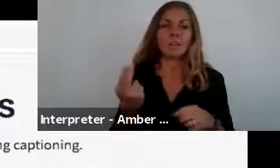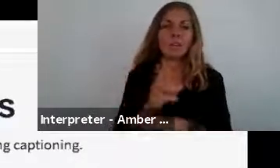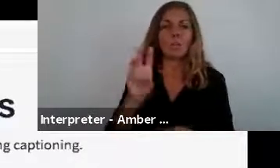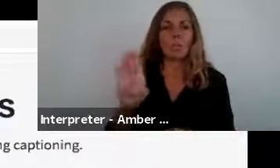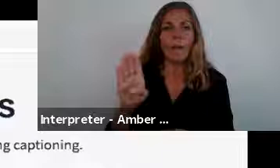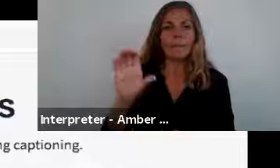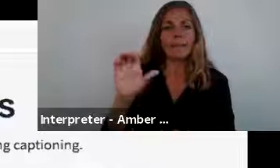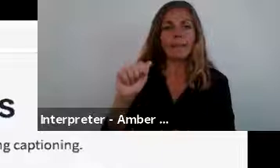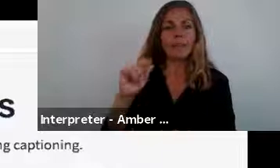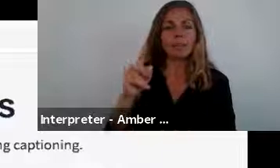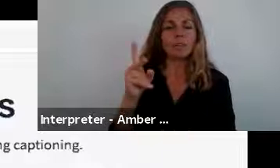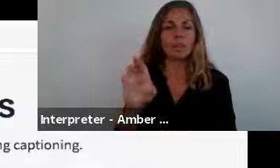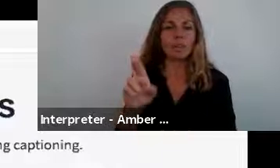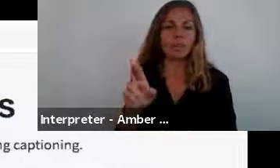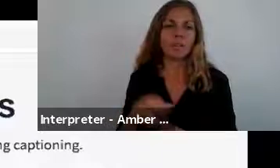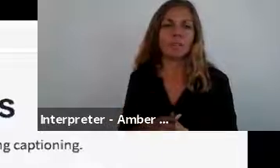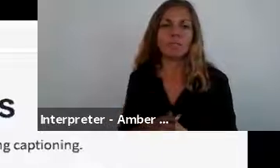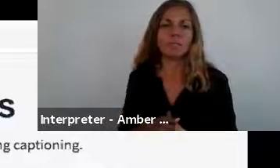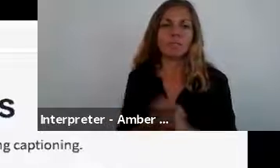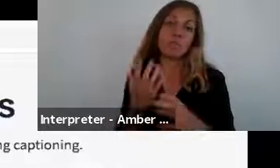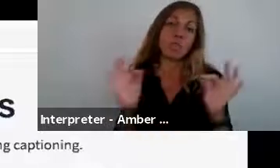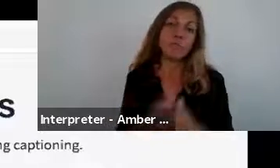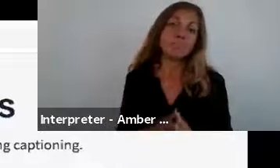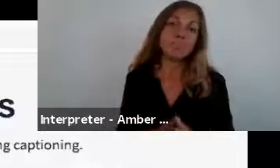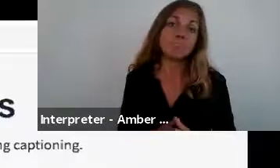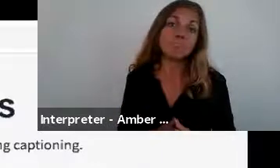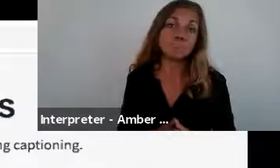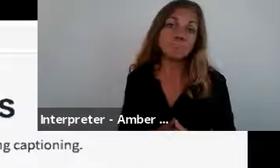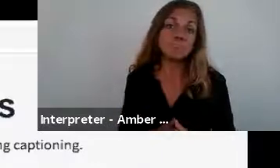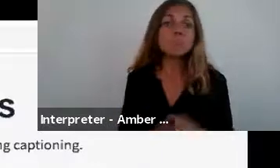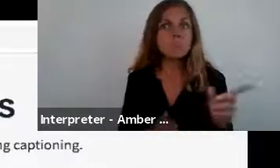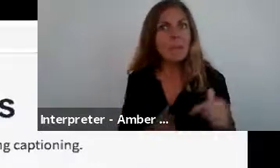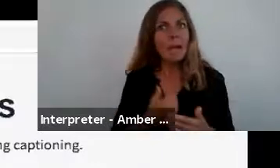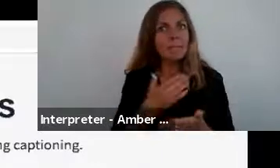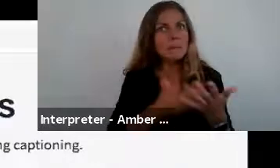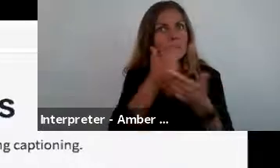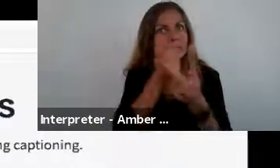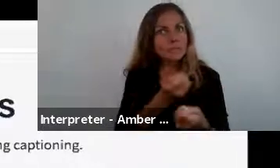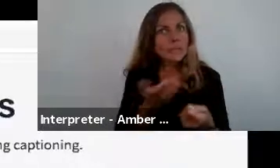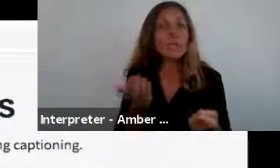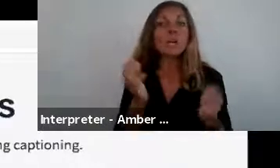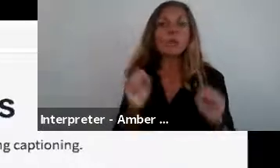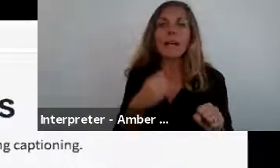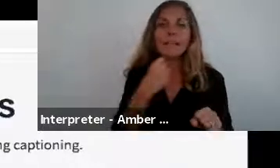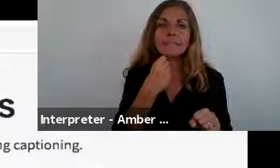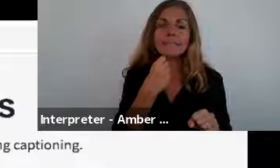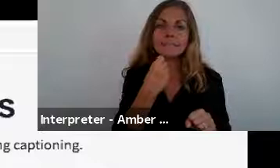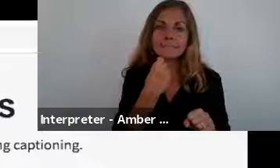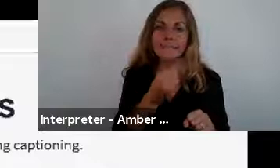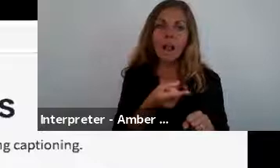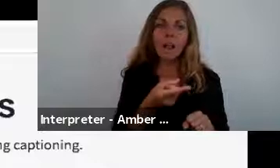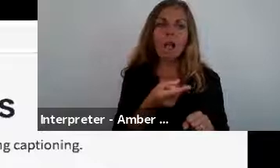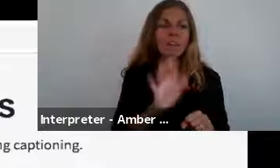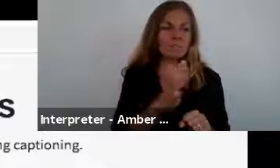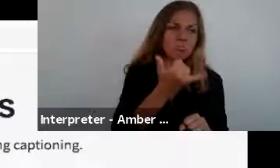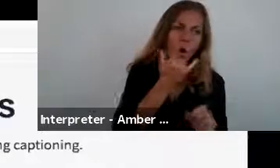free and our members don't have to pay for it. And it has some interesting features, like you can tell it when it's getting a word